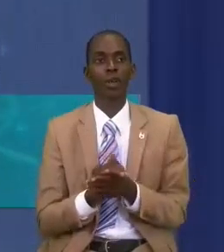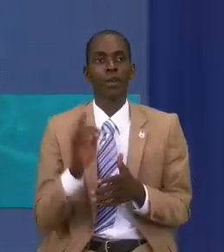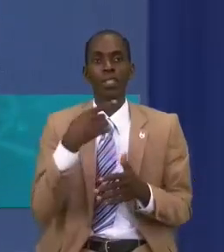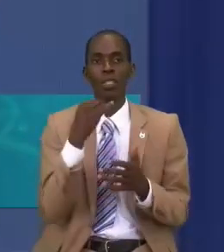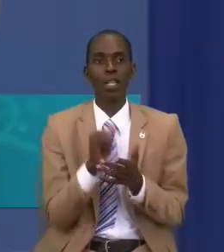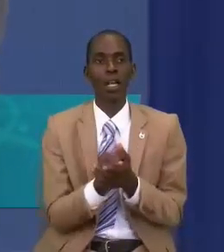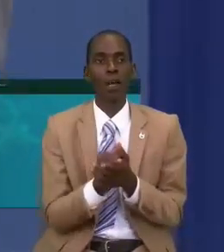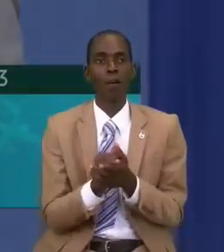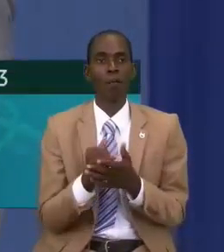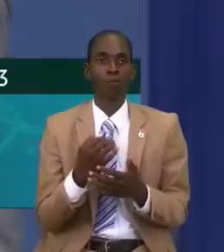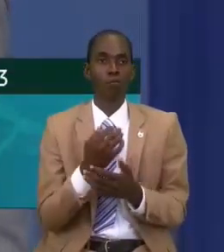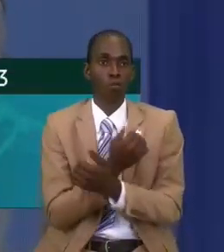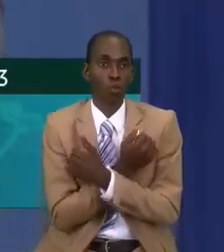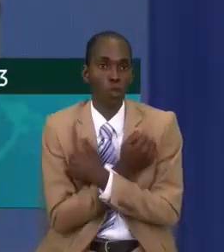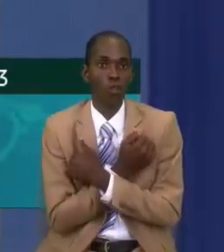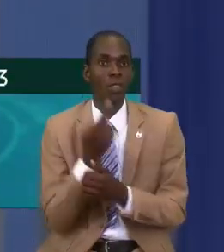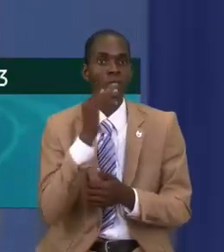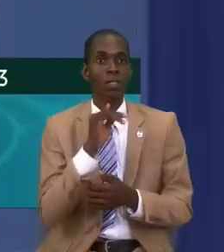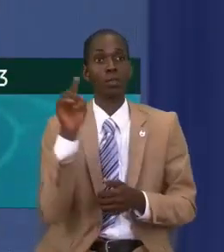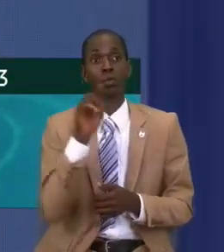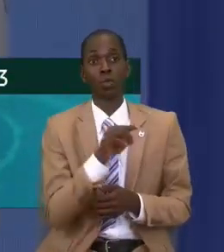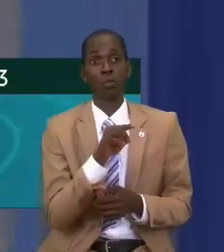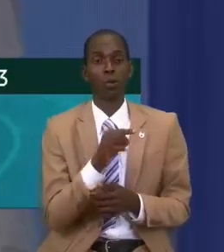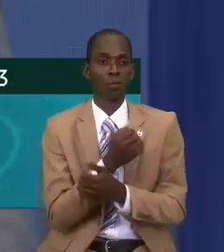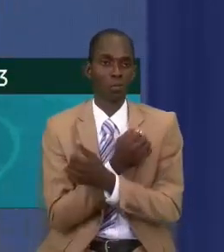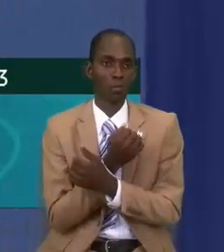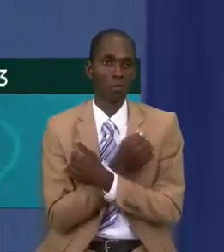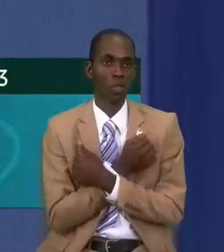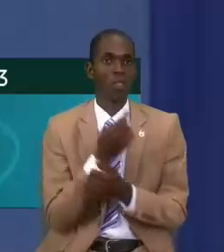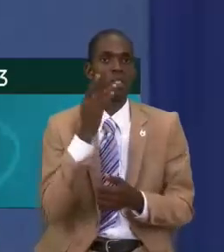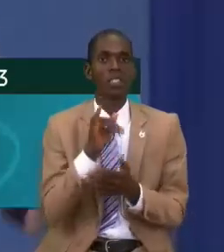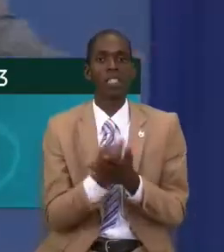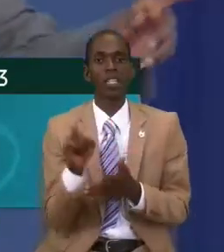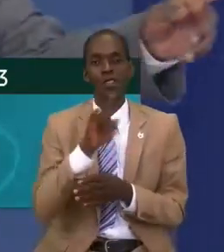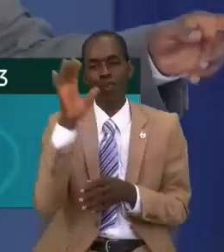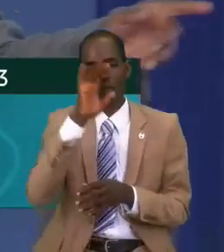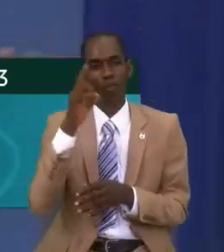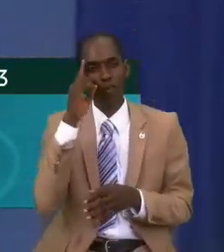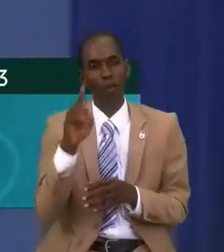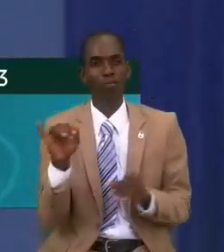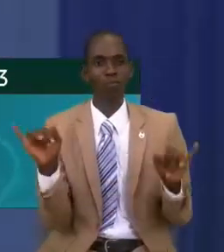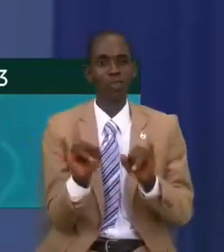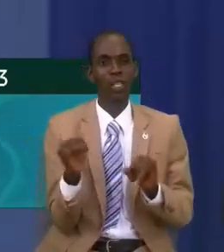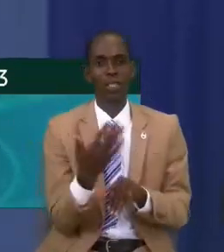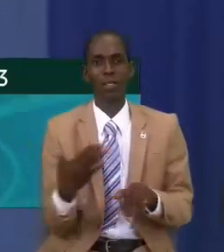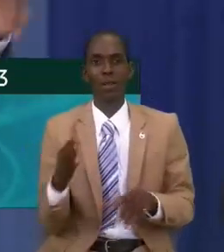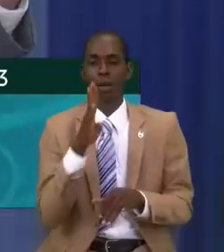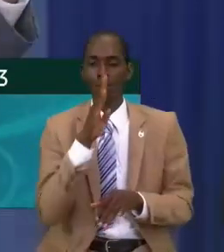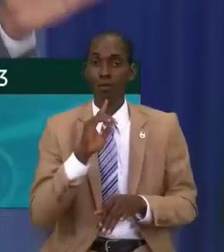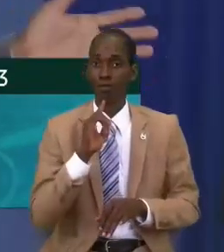ye look for such things, be diligent that ye may be found of him in